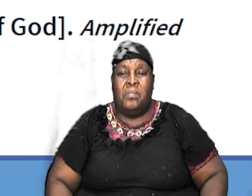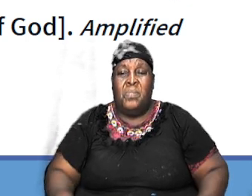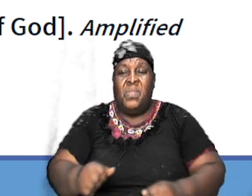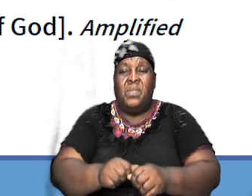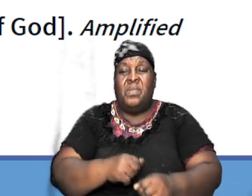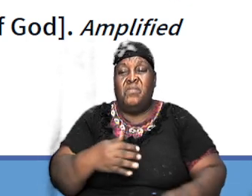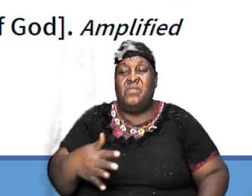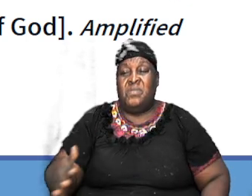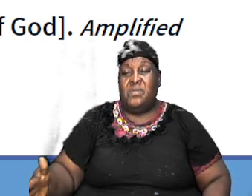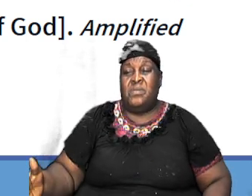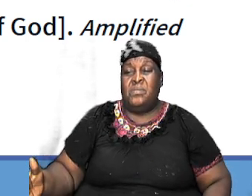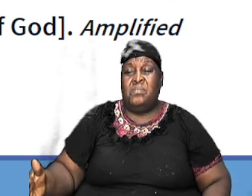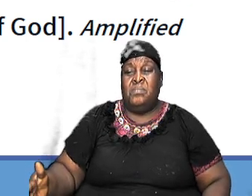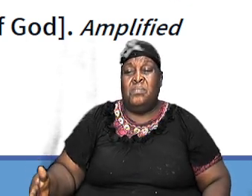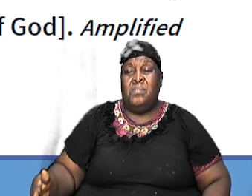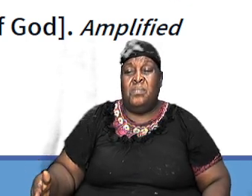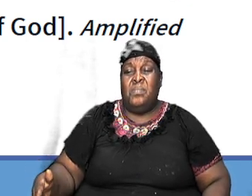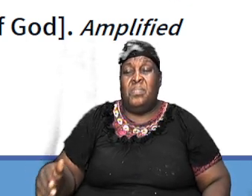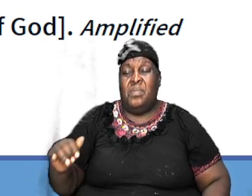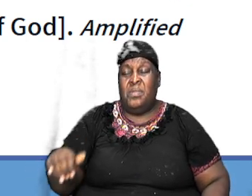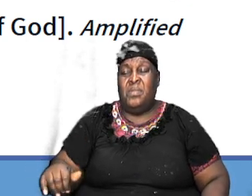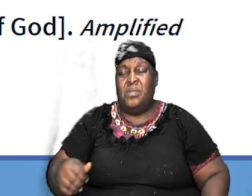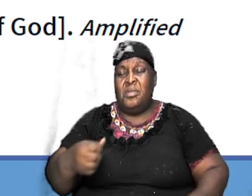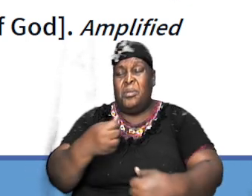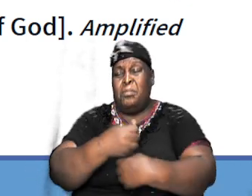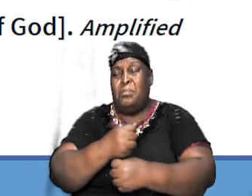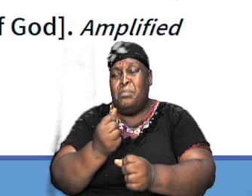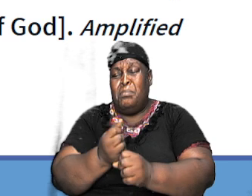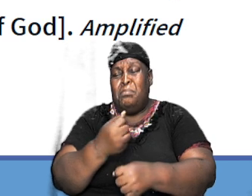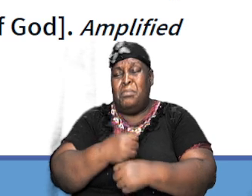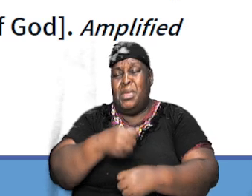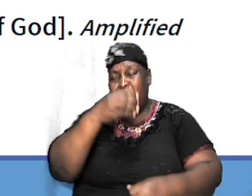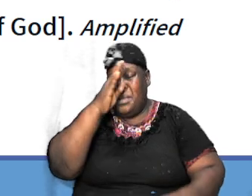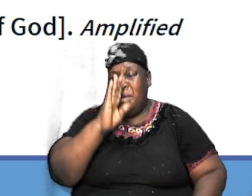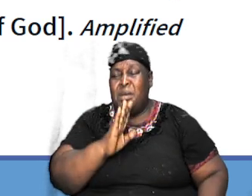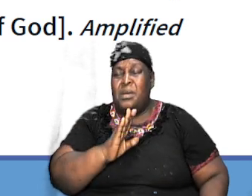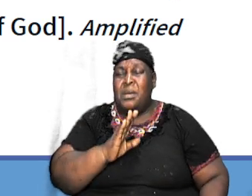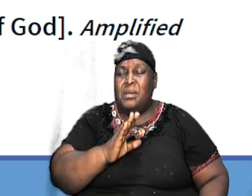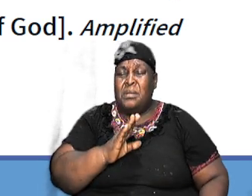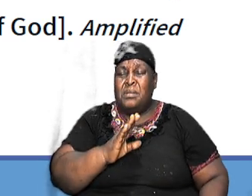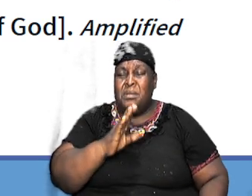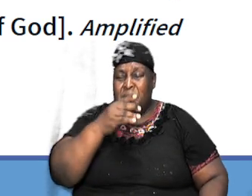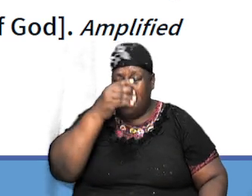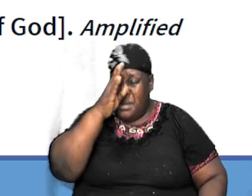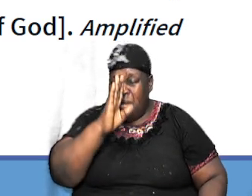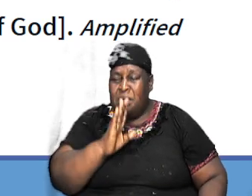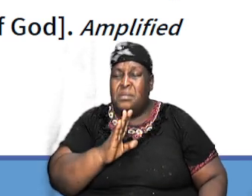everything that made God, God,